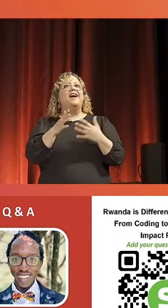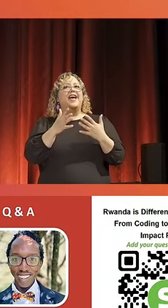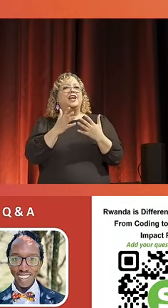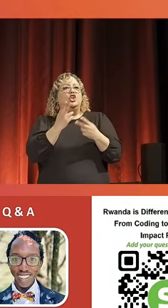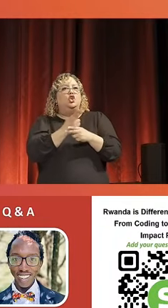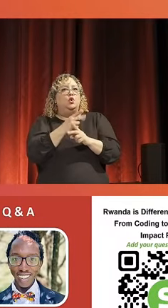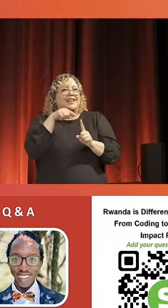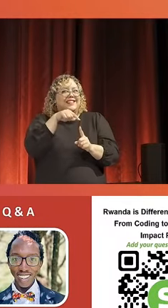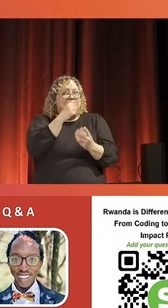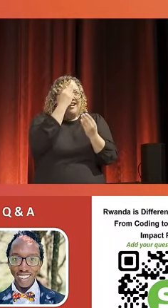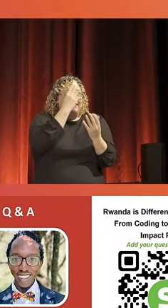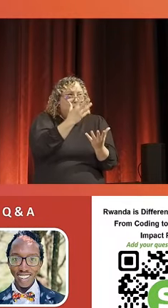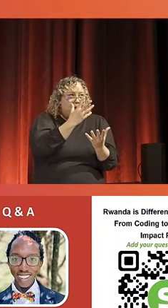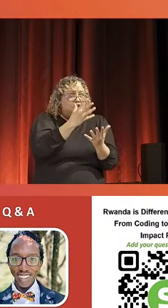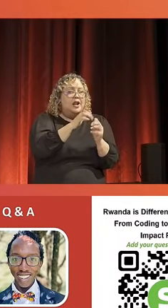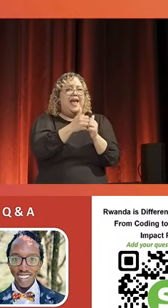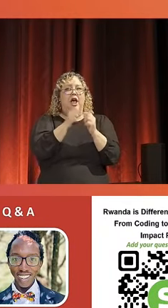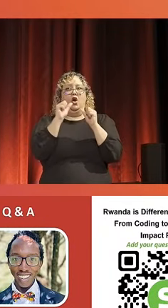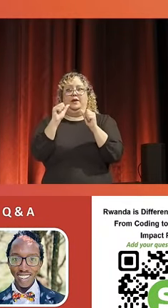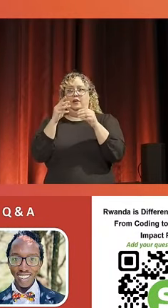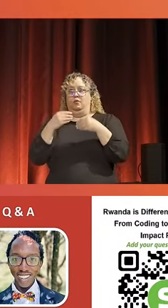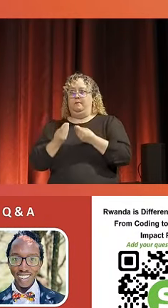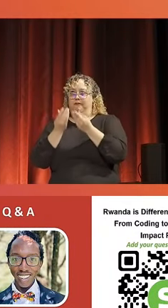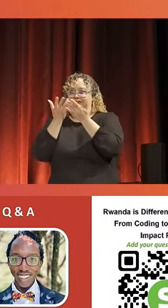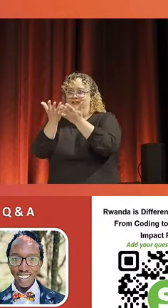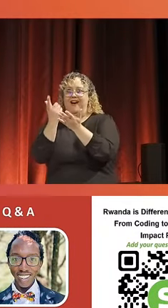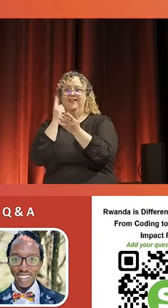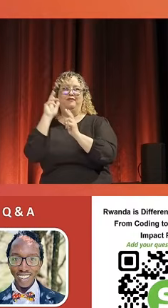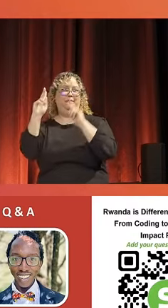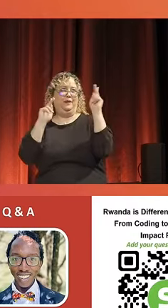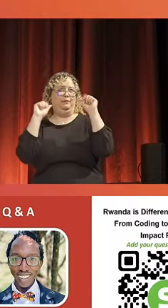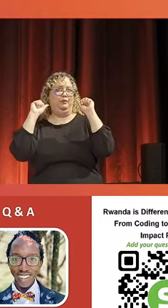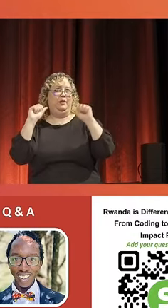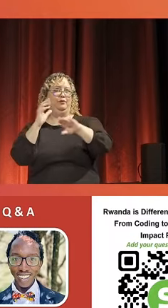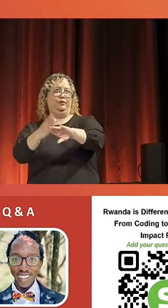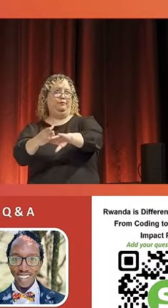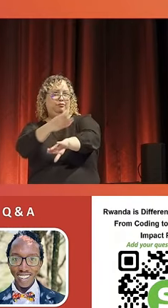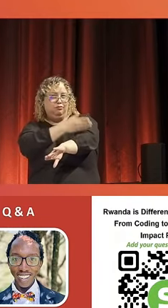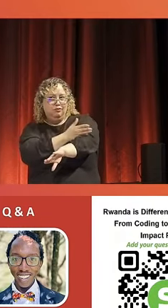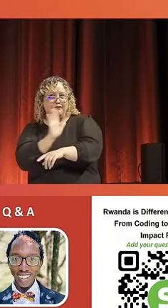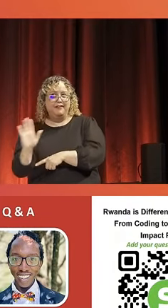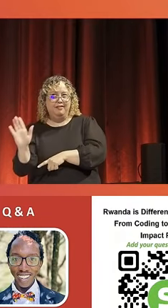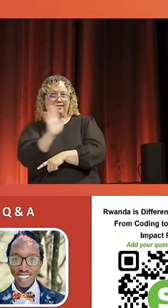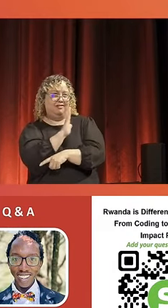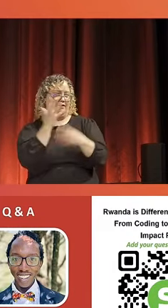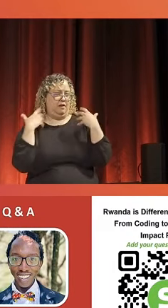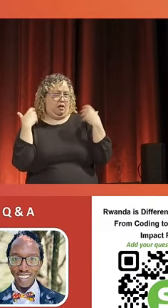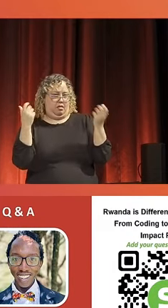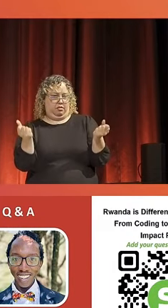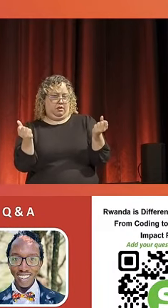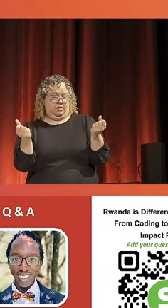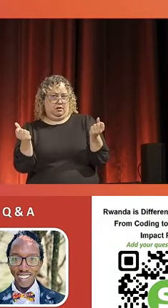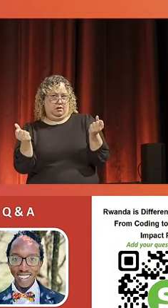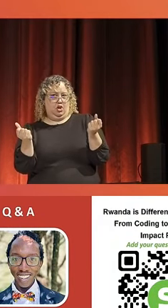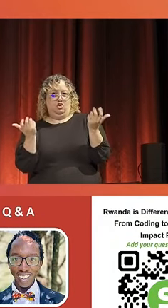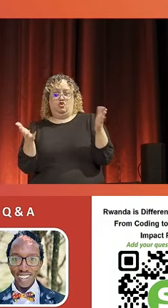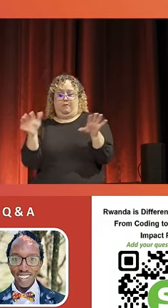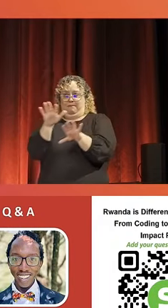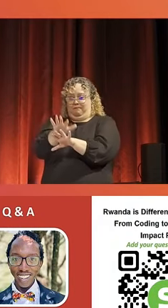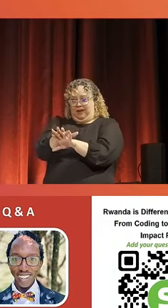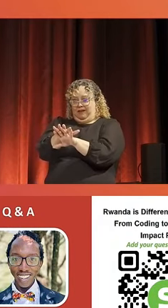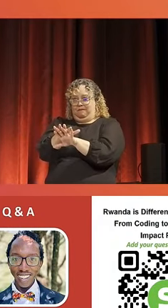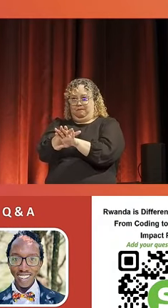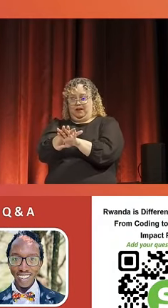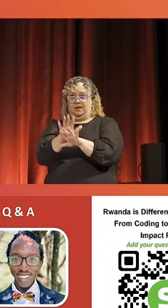them improve their health? And I think the mapping of that interaction of how somebody lives their life